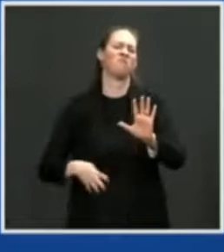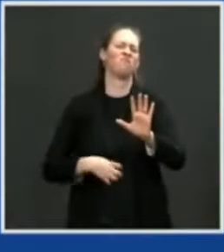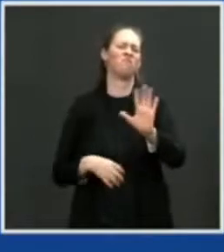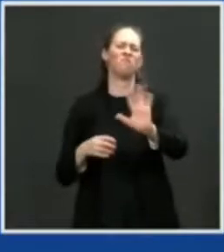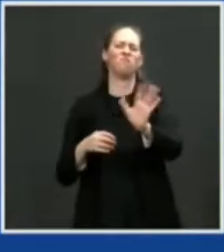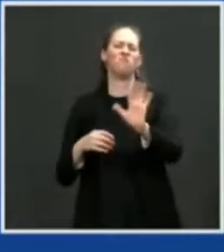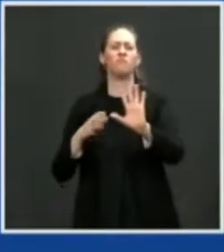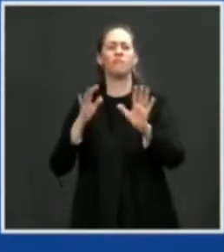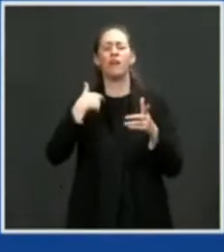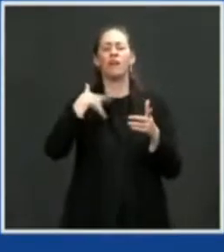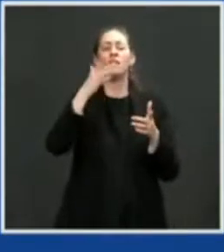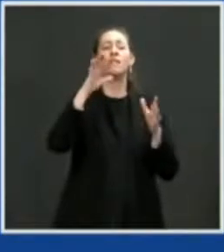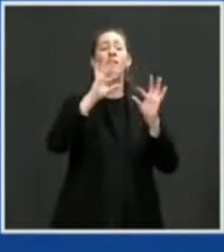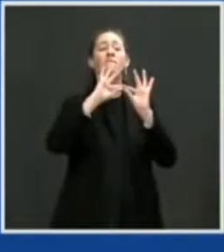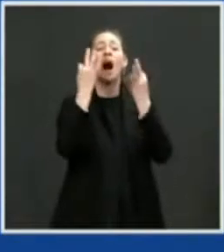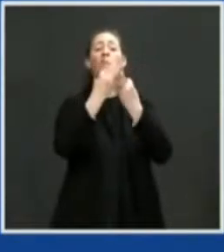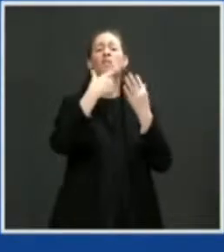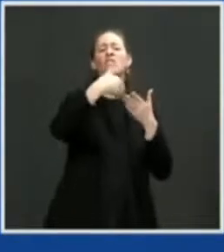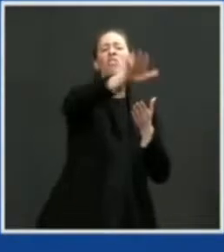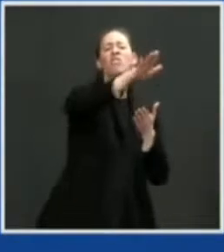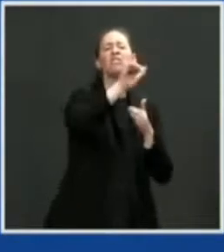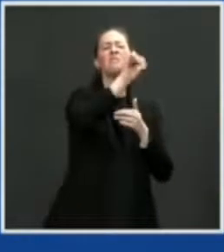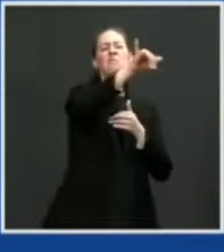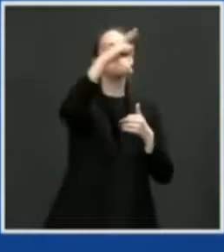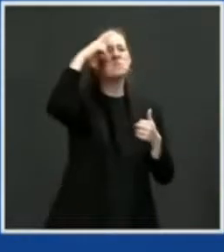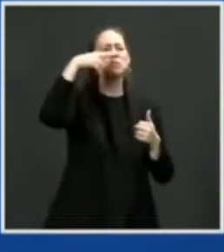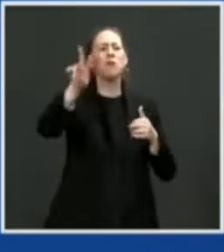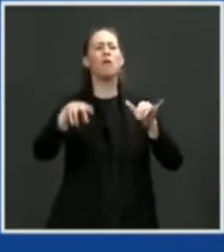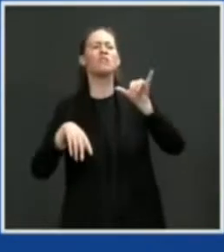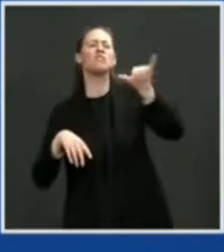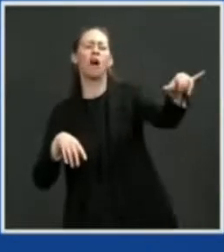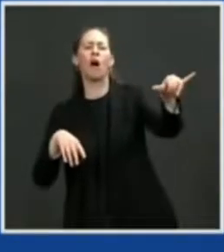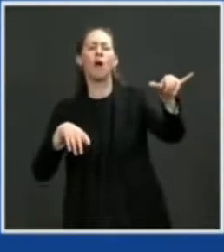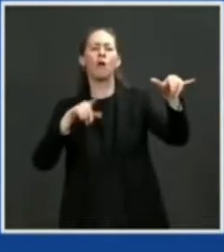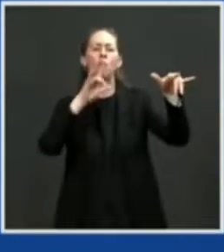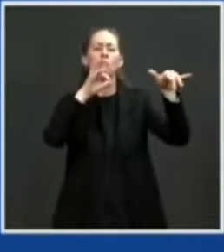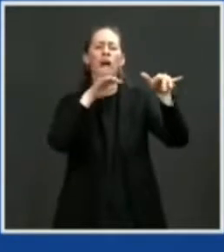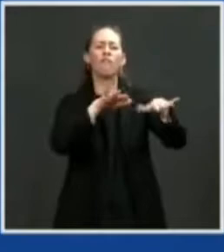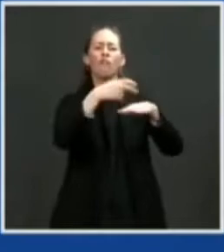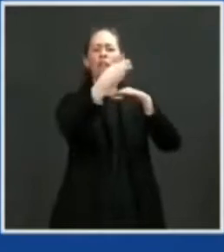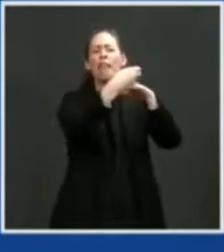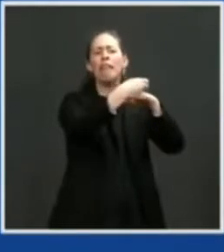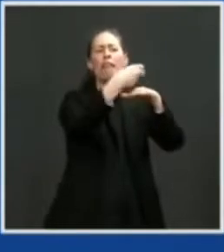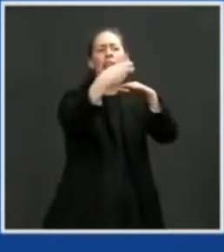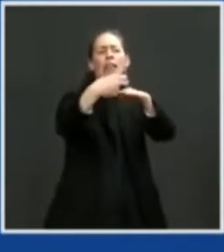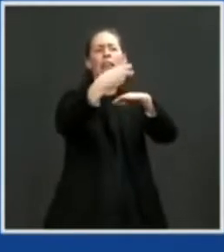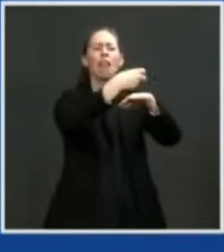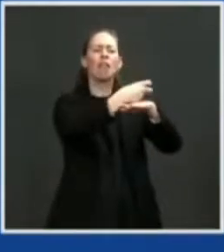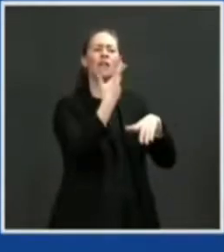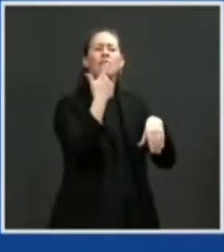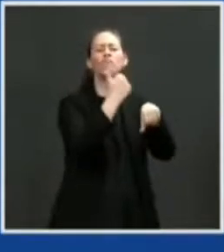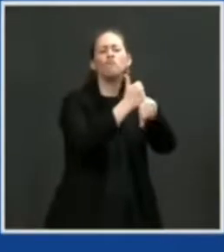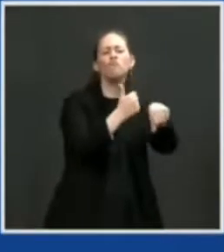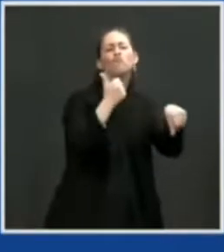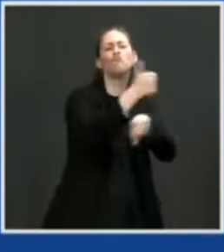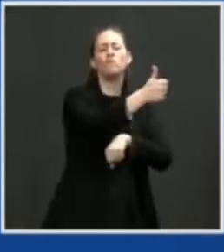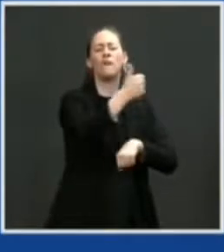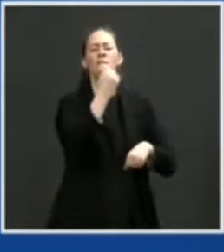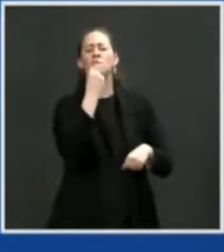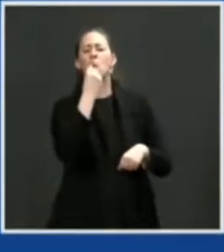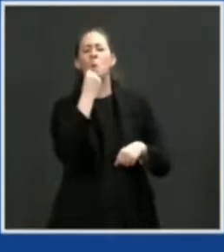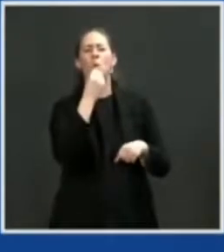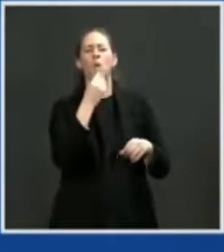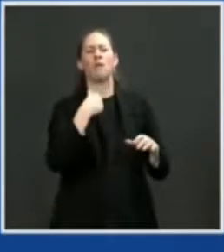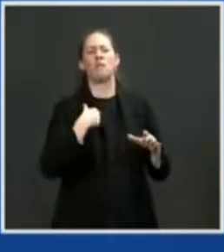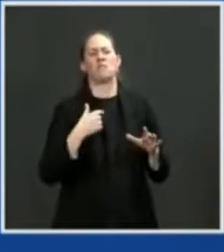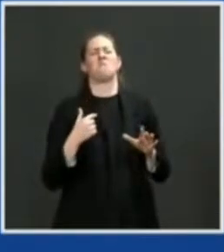sitting on the edge of the Rio Grande. No in a ice cream. Circumstance with not enough to eat. I make no apologies for that. I make I no make